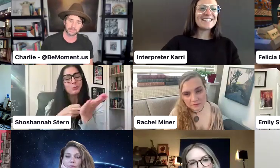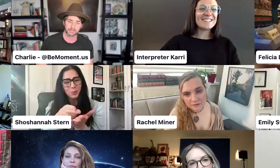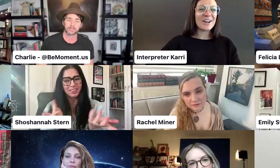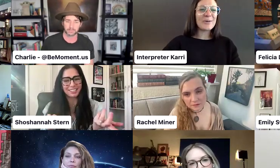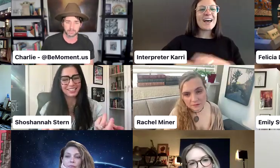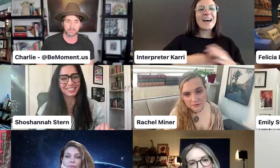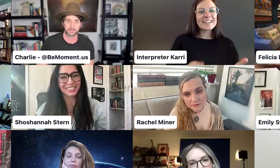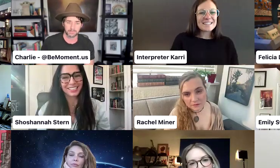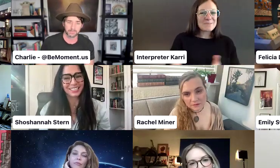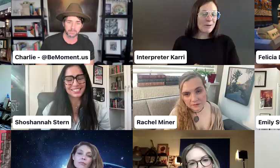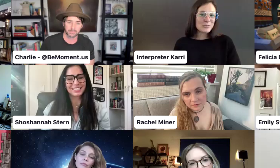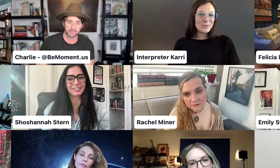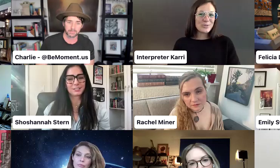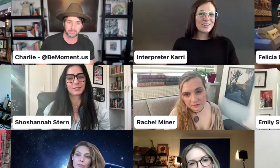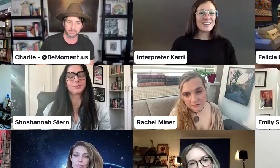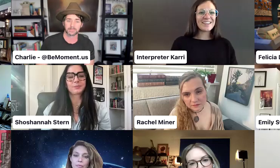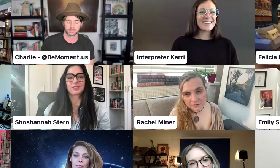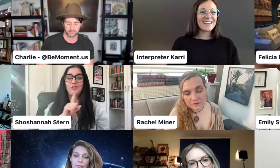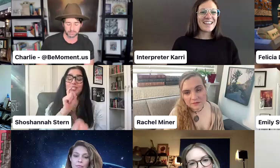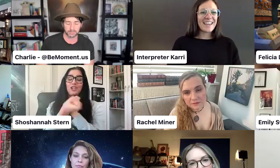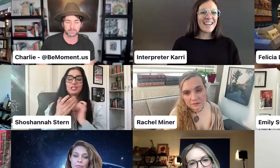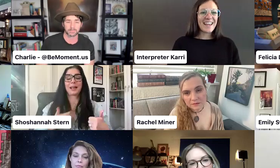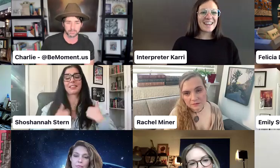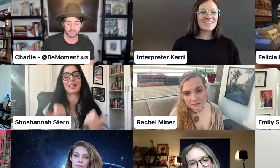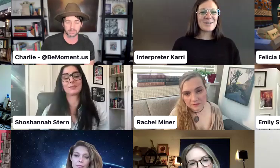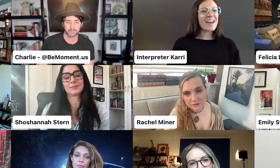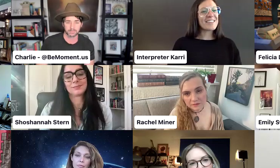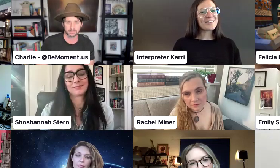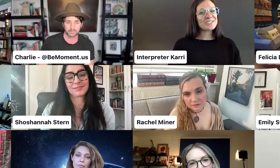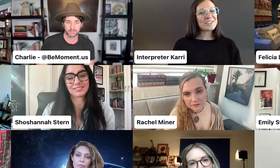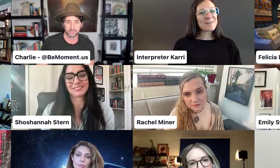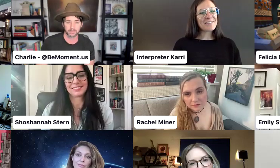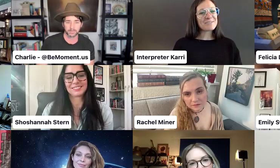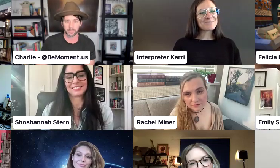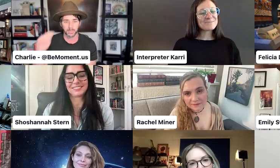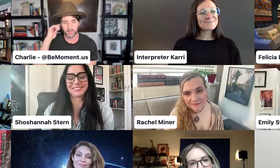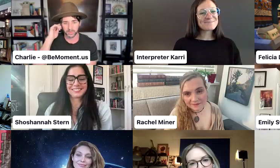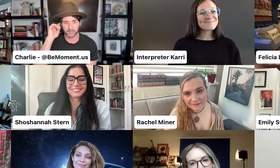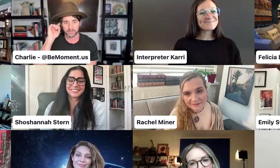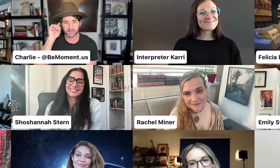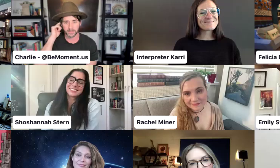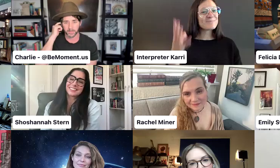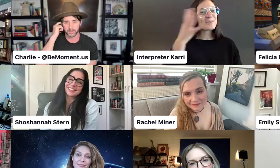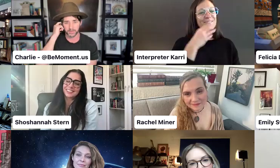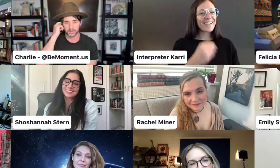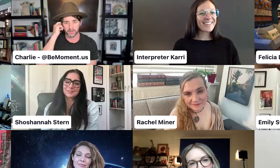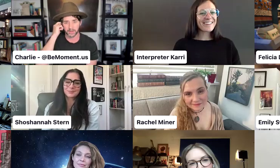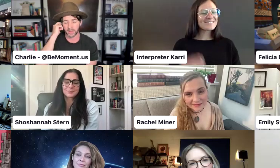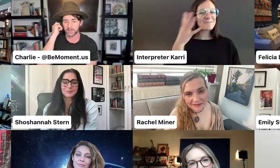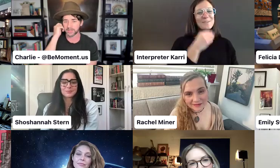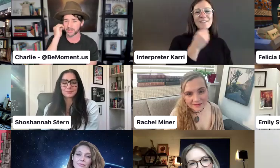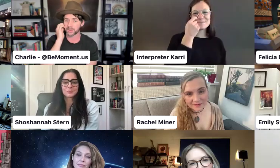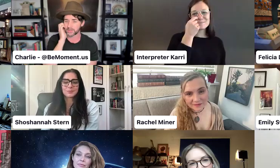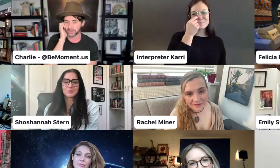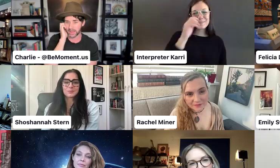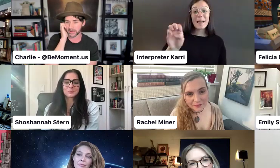that, you know, acting is about truth. And so, yeah, that really changed my life. Beautiful, beautiful.